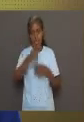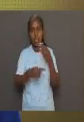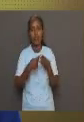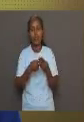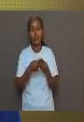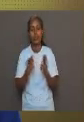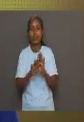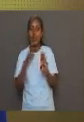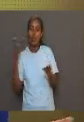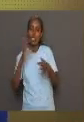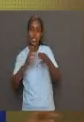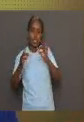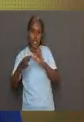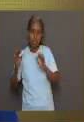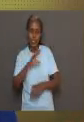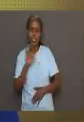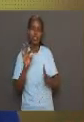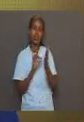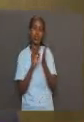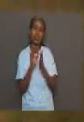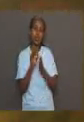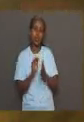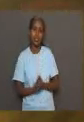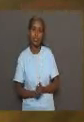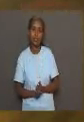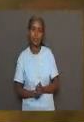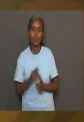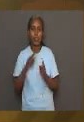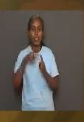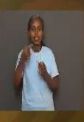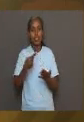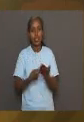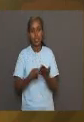statements and quantifiers.